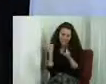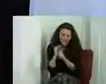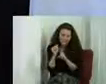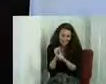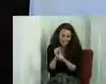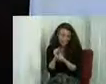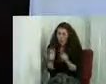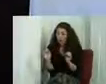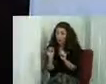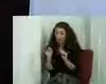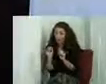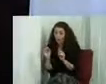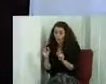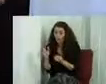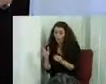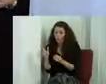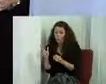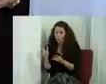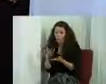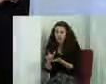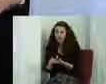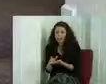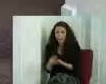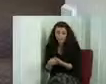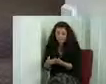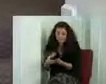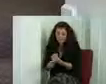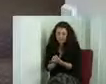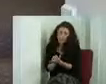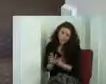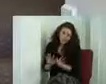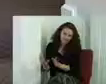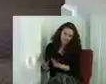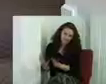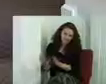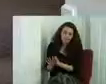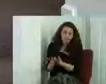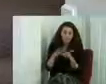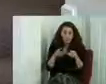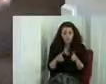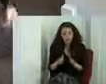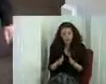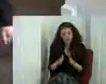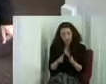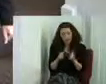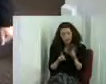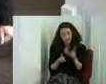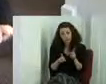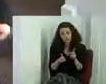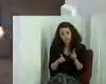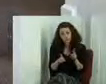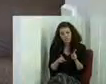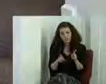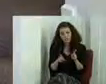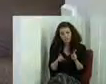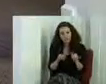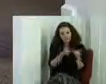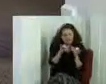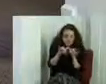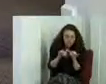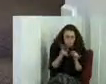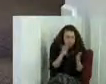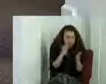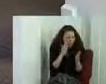shortage of financial resources in your life. And the one way in which many people measured abundance or measured how much God loved